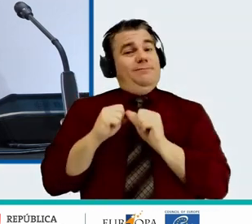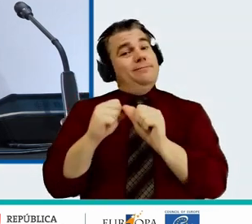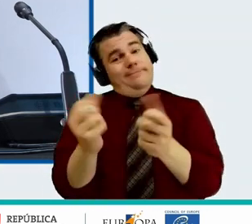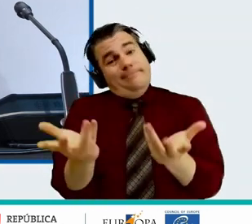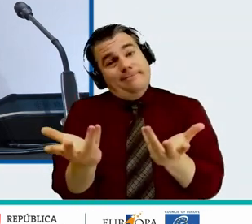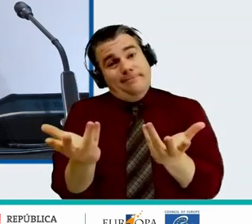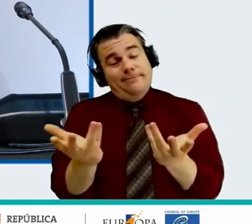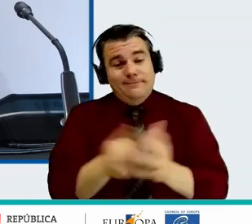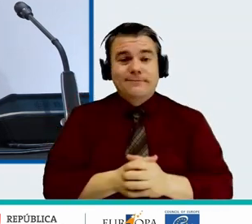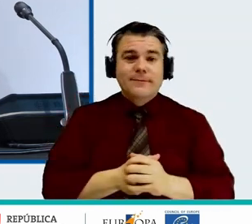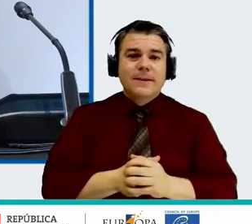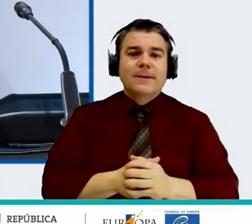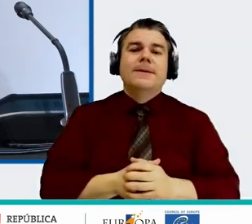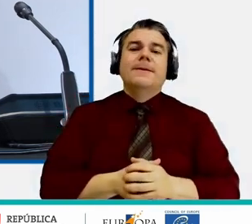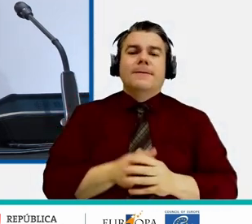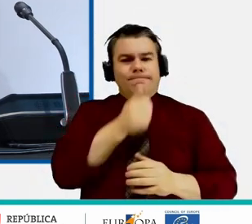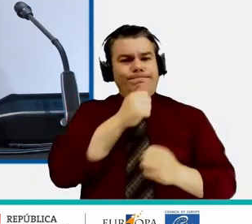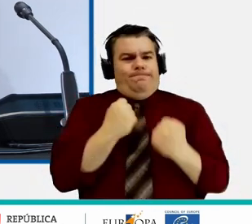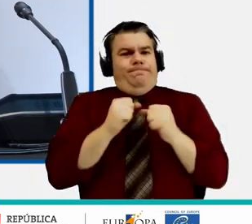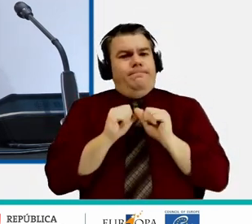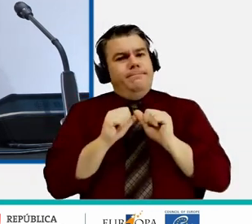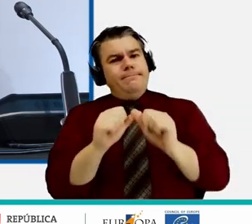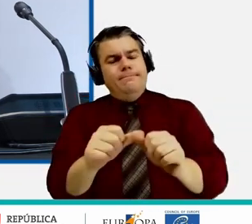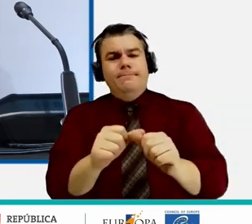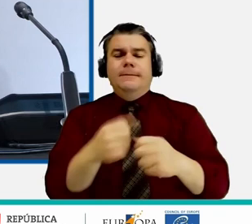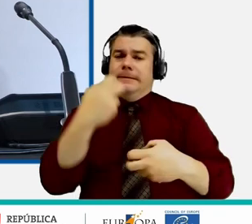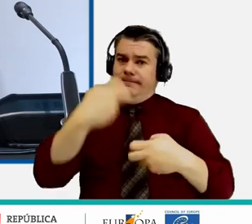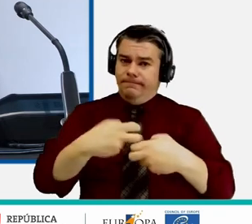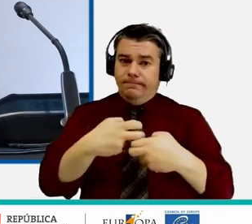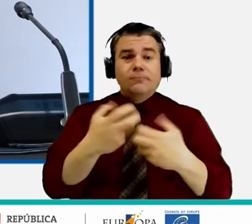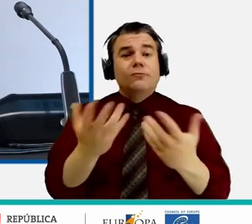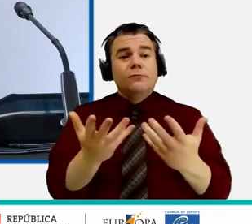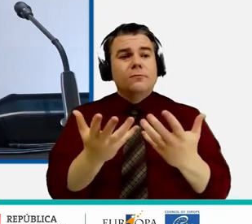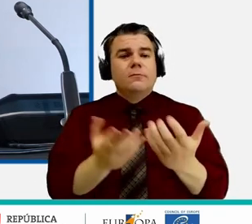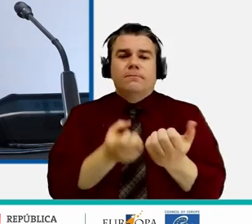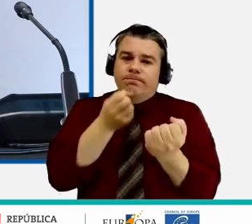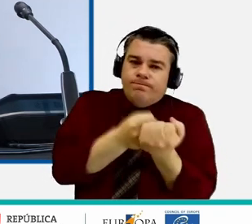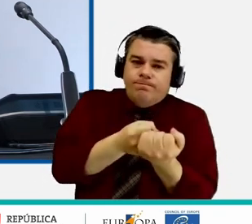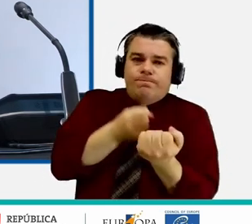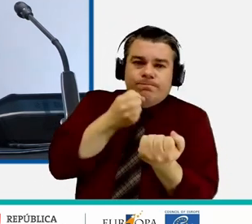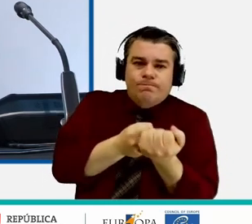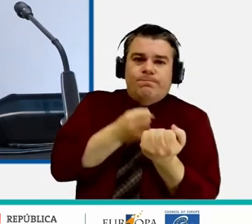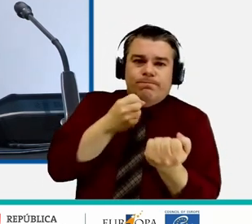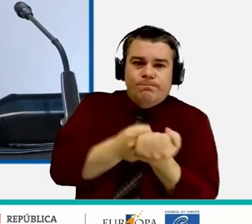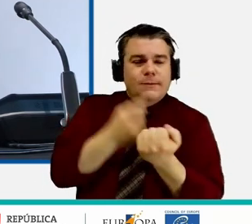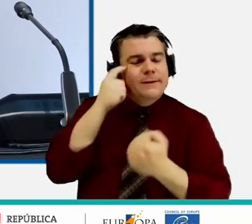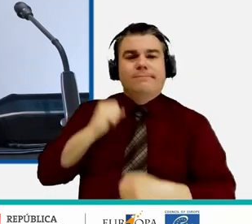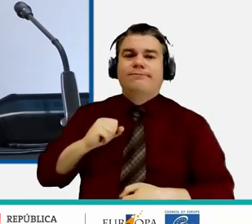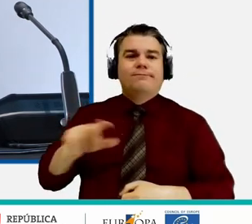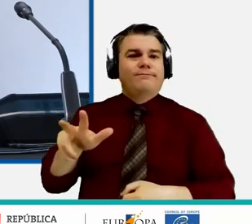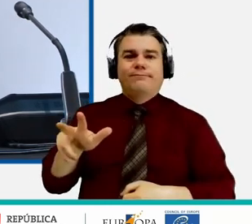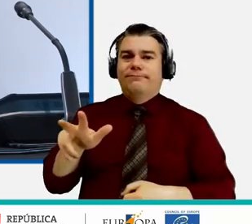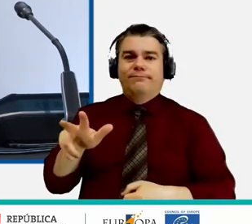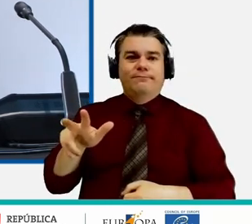Cities Resilient campaign, the challenge is support the cities. For instance, in Portugal, I think joining process is not a very huge